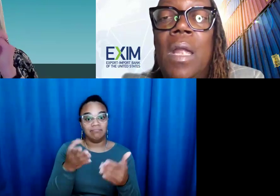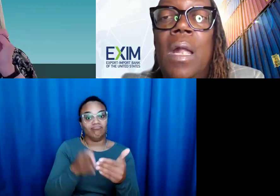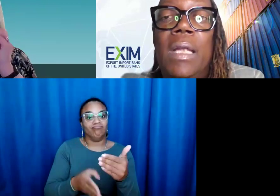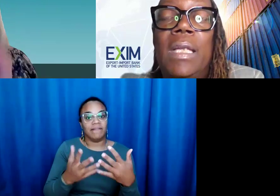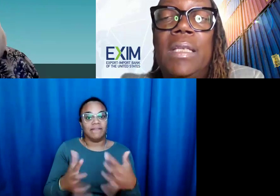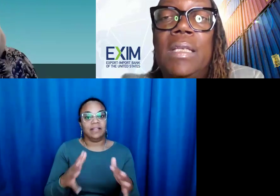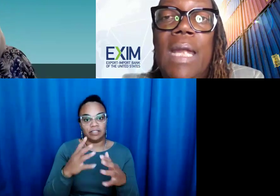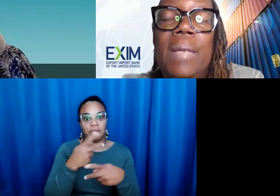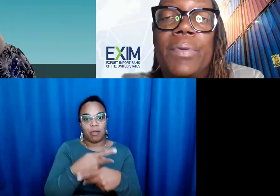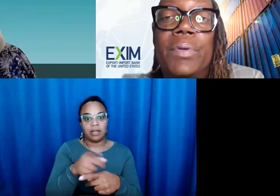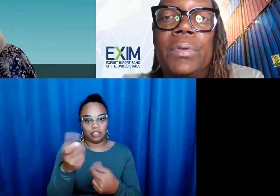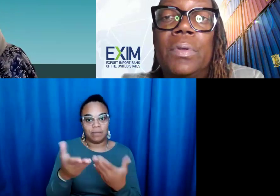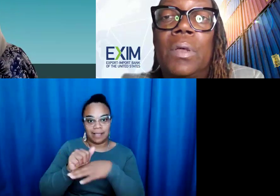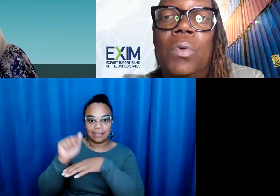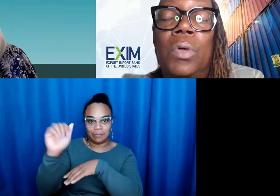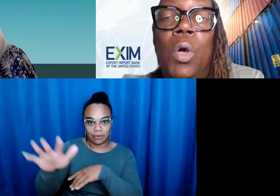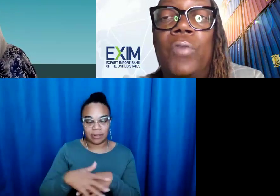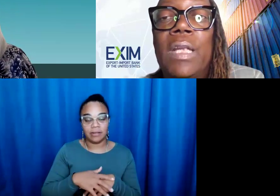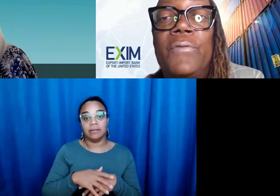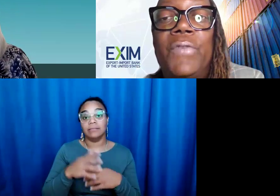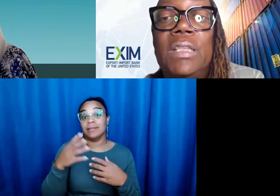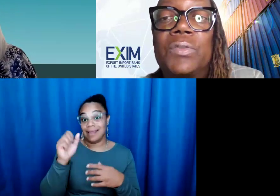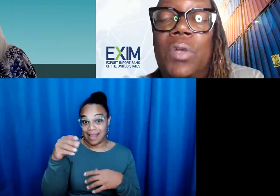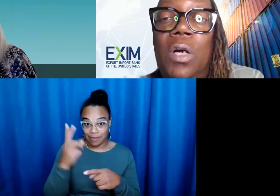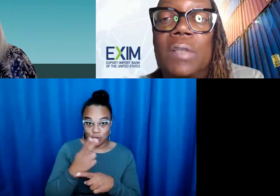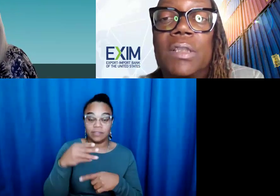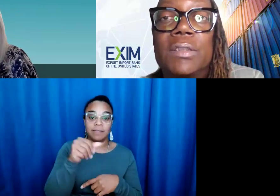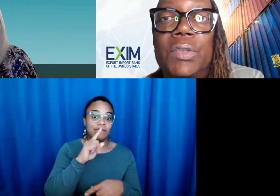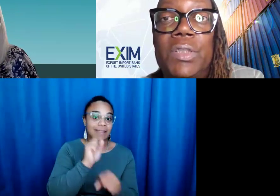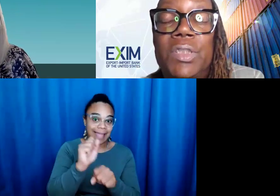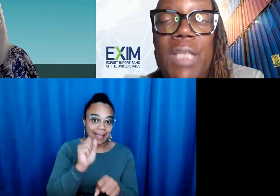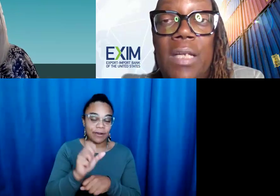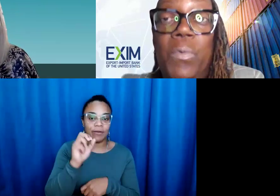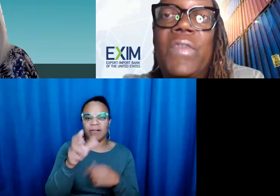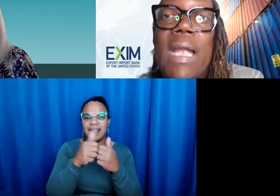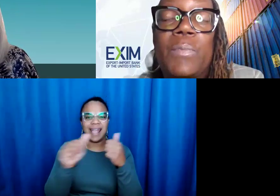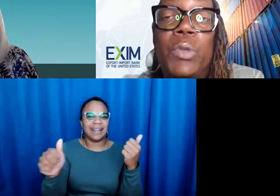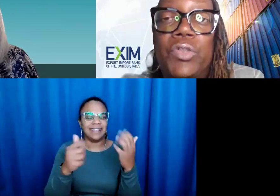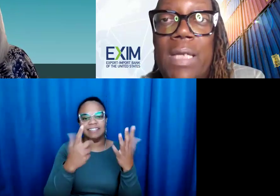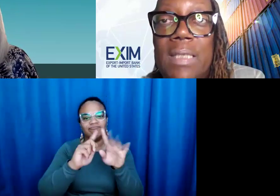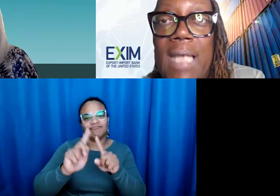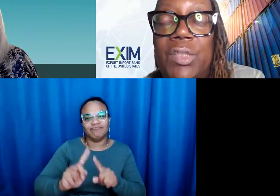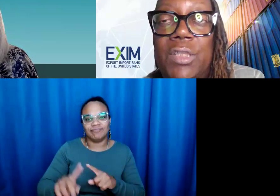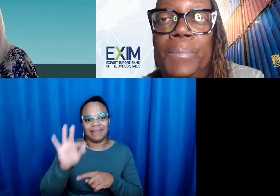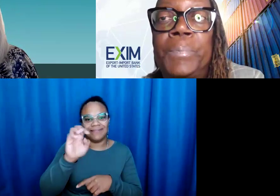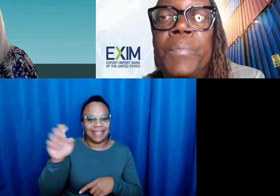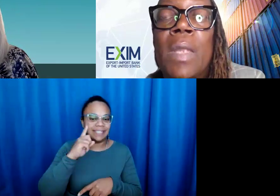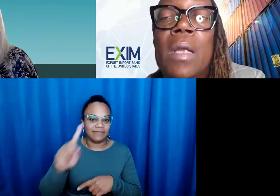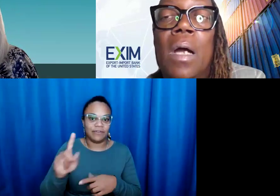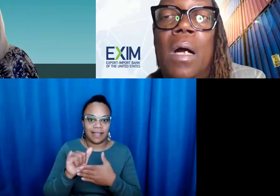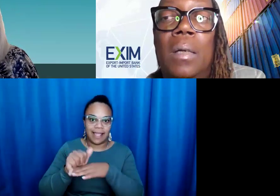exporting, any labor or overhead fees or costs associated with the export transaction.